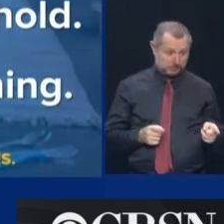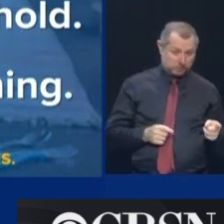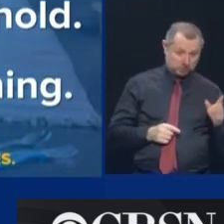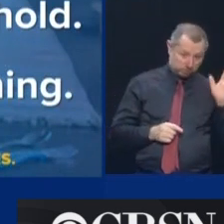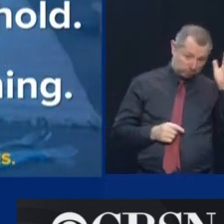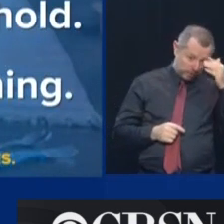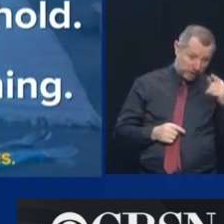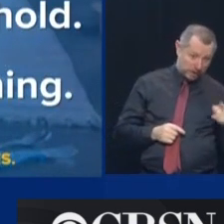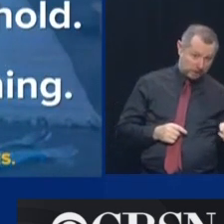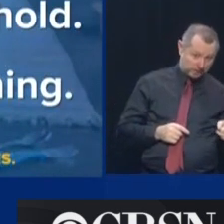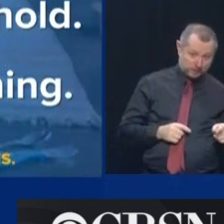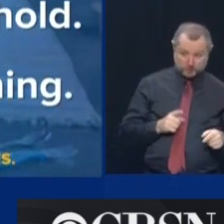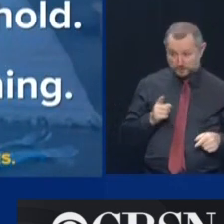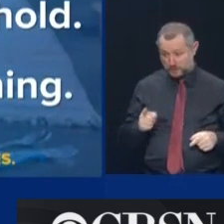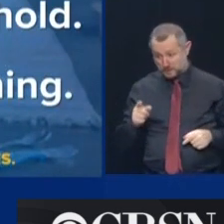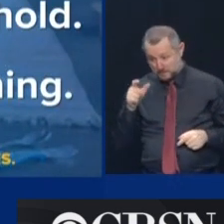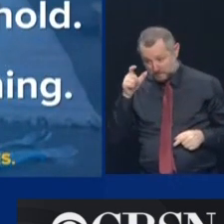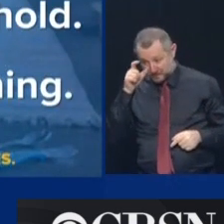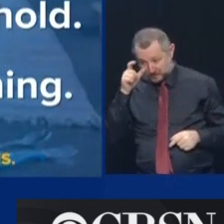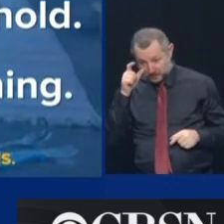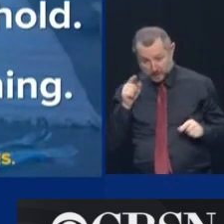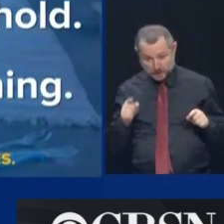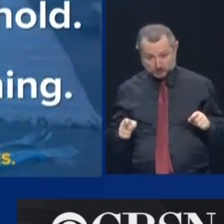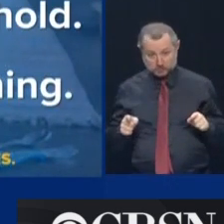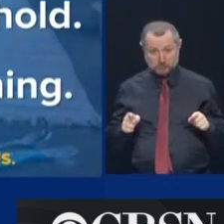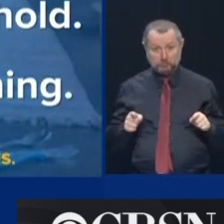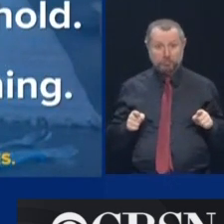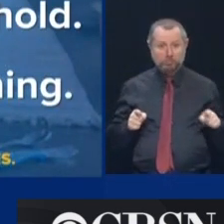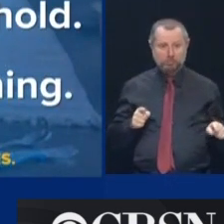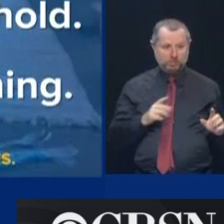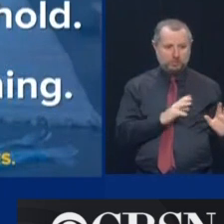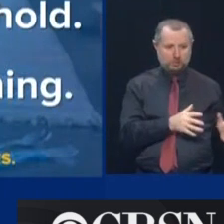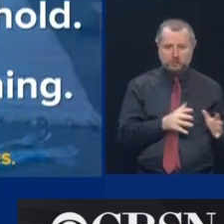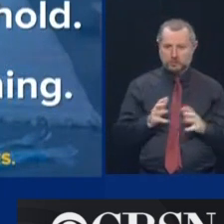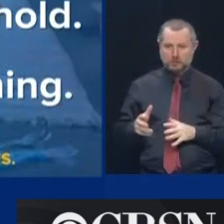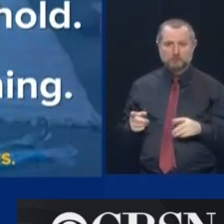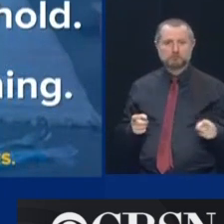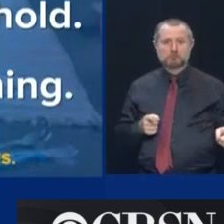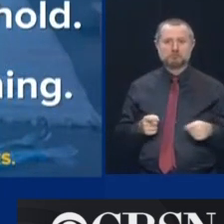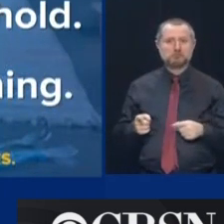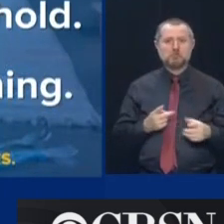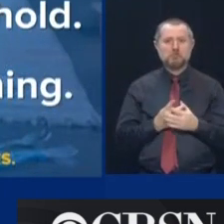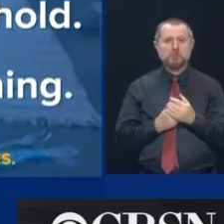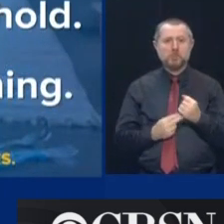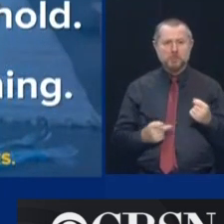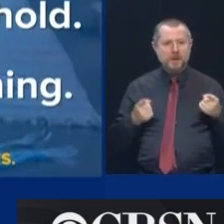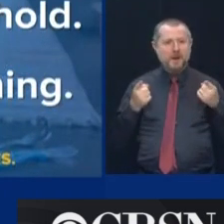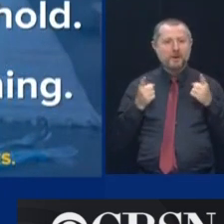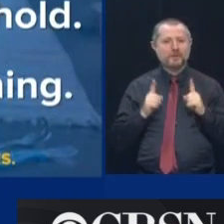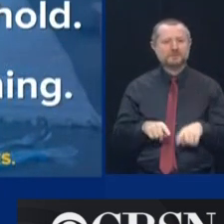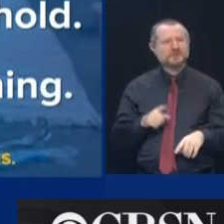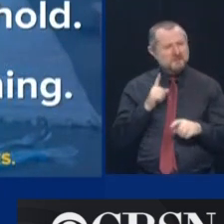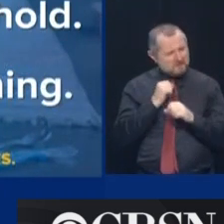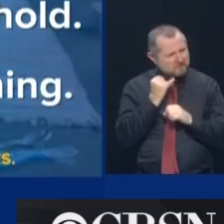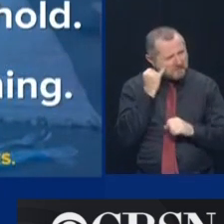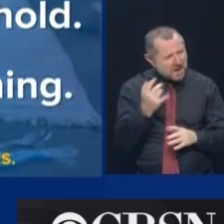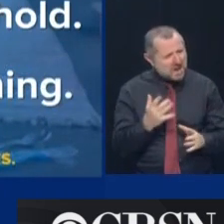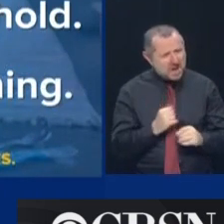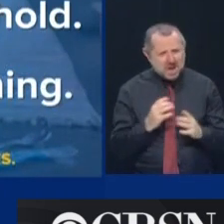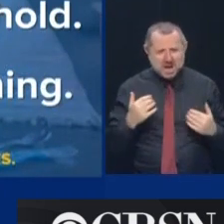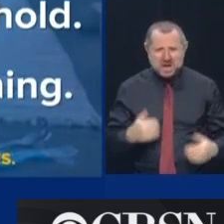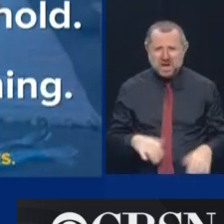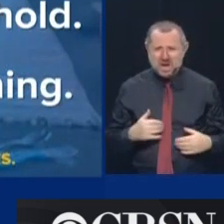heard the Trump administration and Joe Biden agree on anything? Name